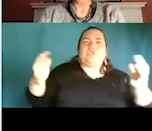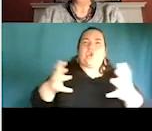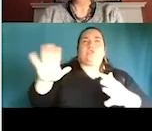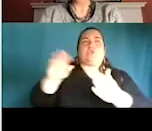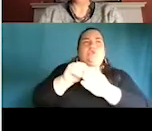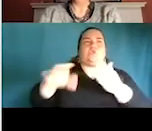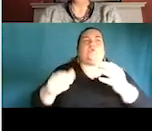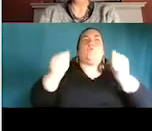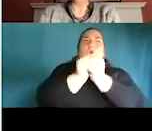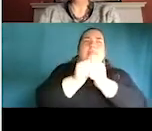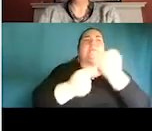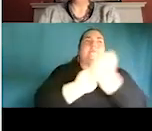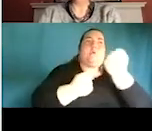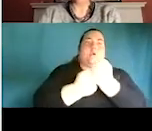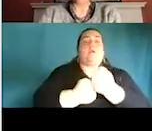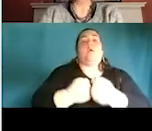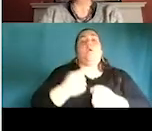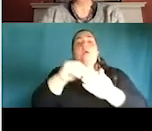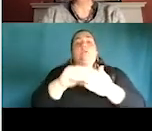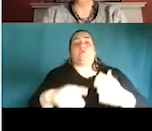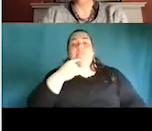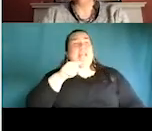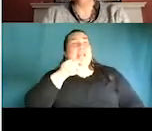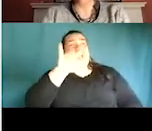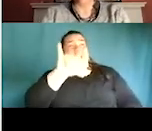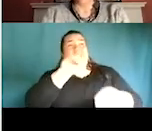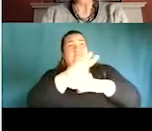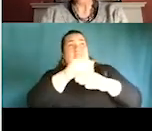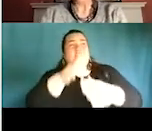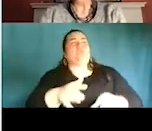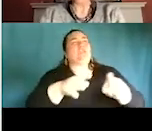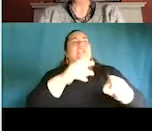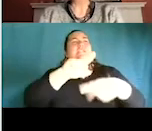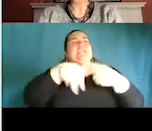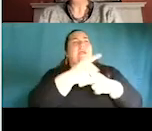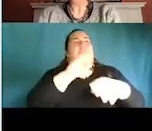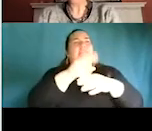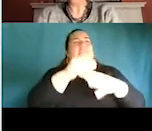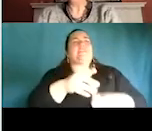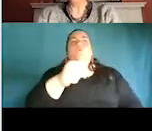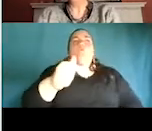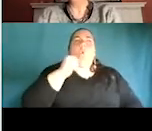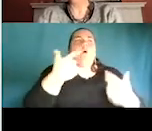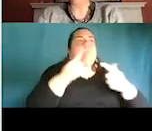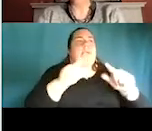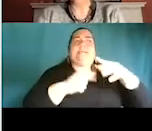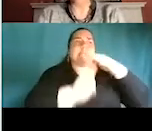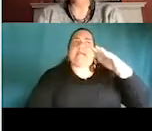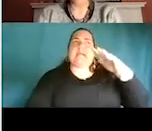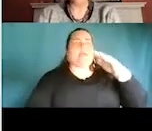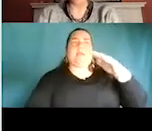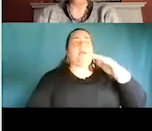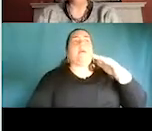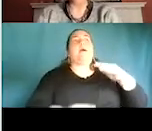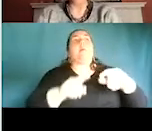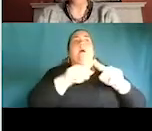is the kind of advisor who would never, ever let me sink, but lets me falter just enough so that I can learn to